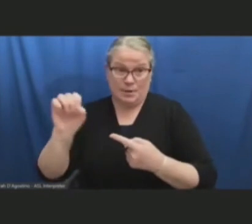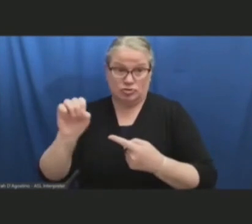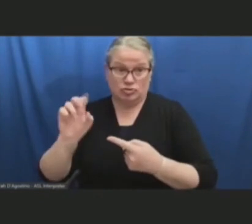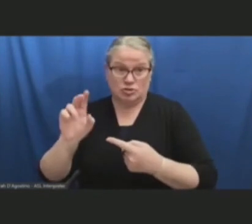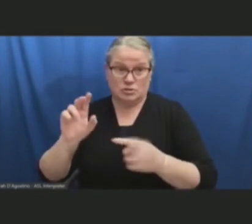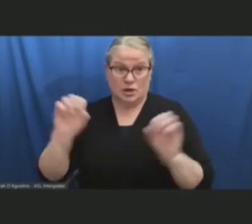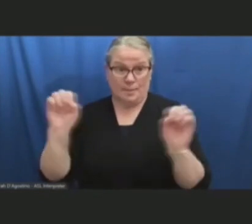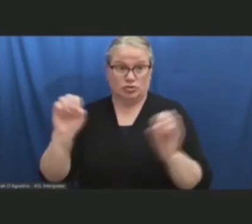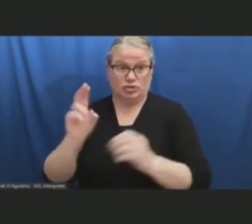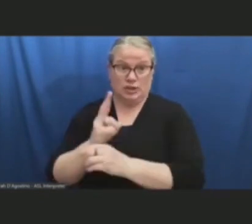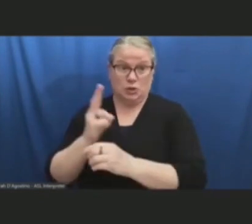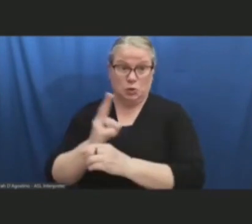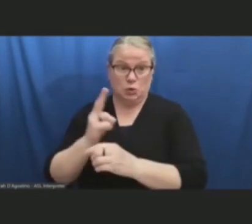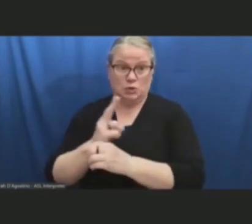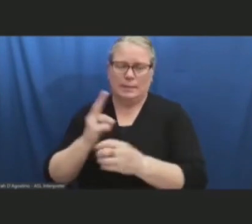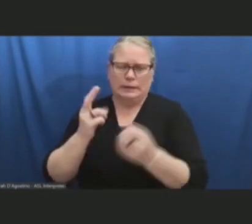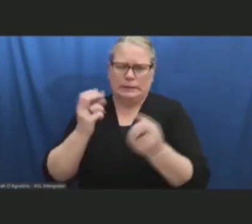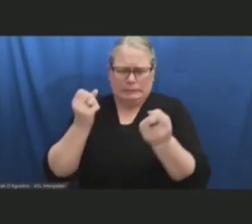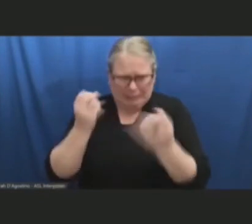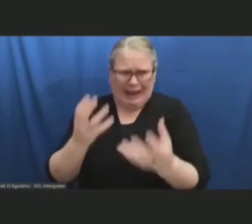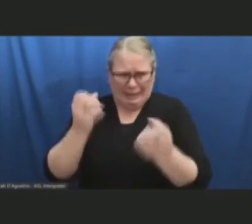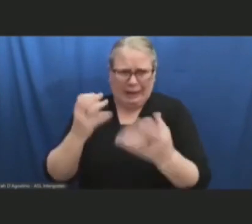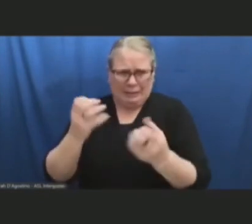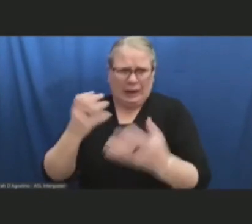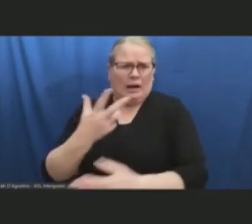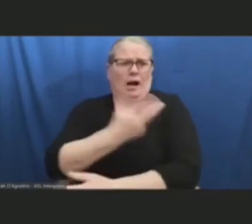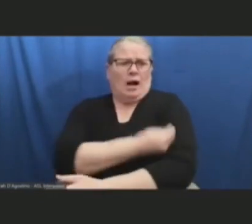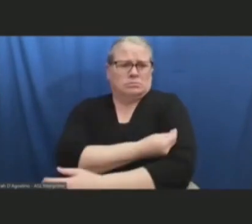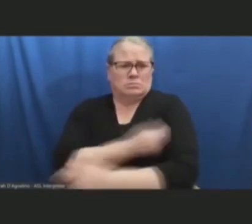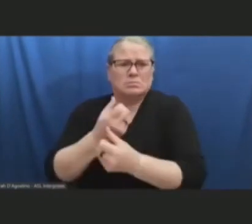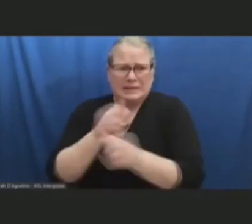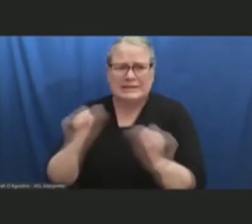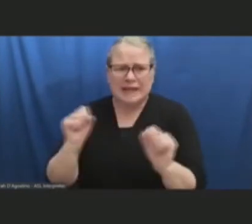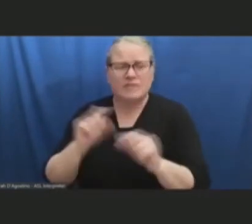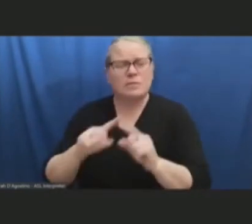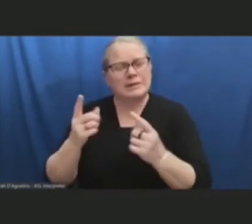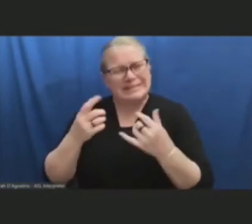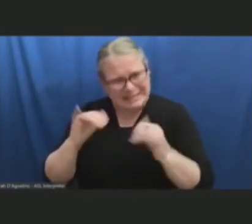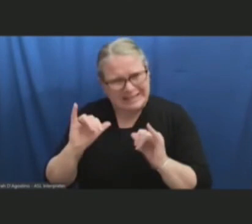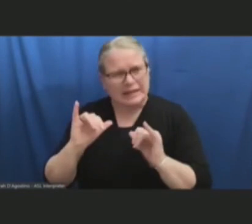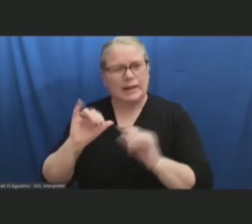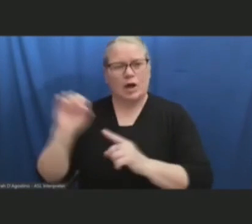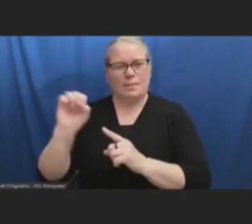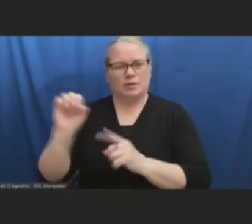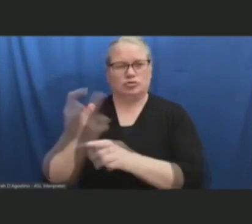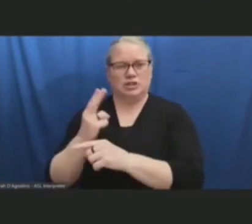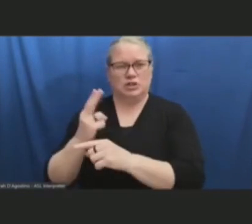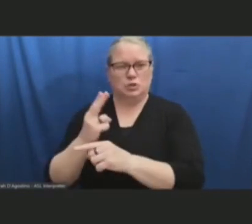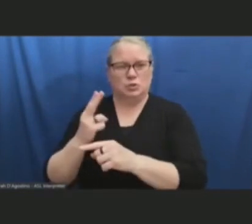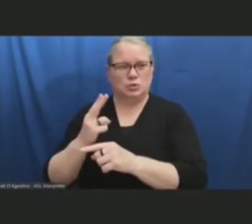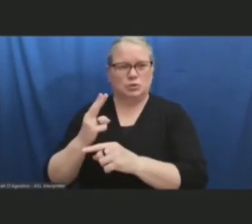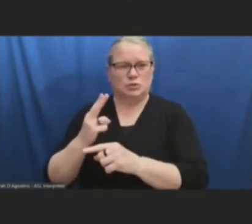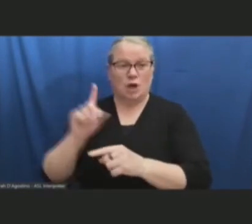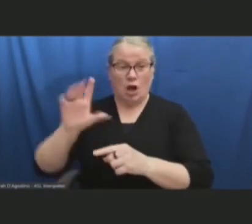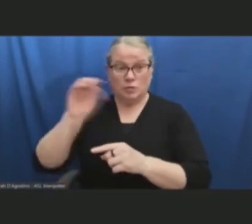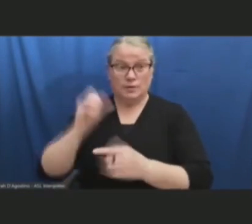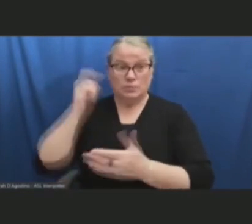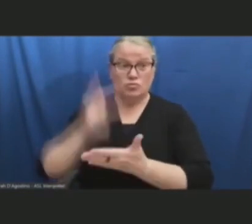of millions administered and they've been doing it safely, but it is still emergency use. These are our